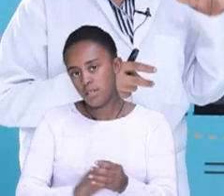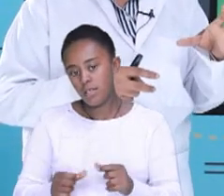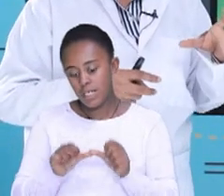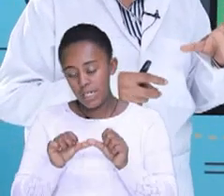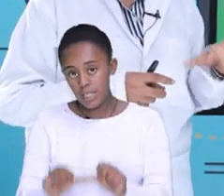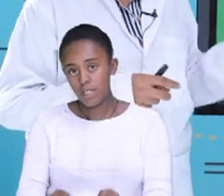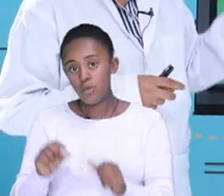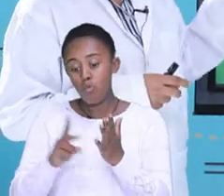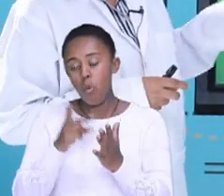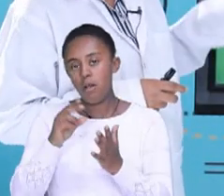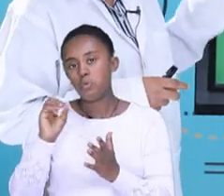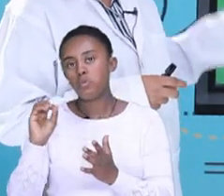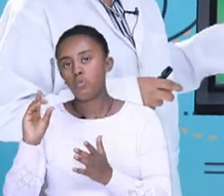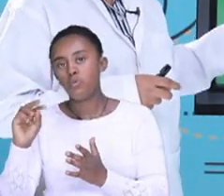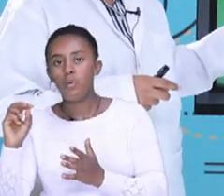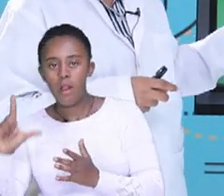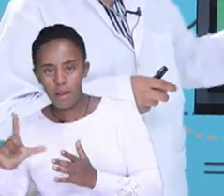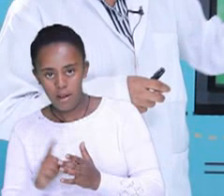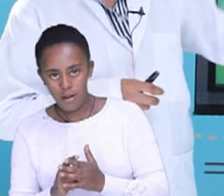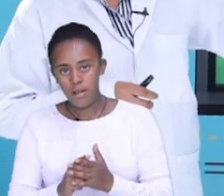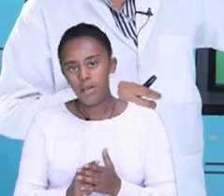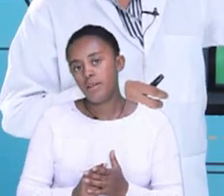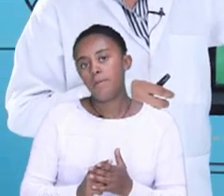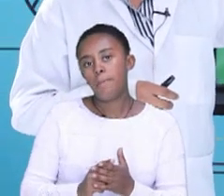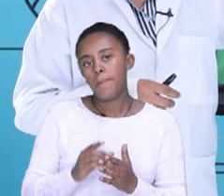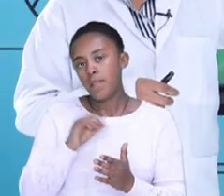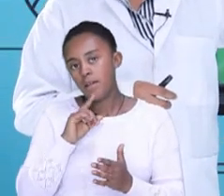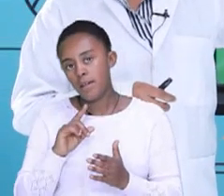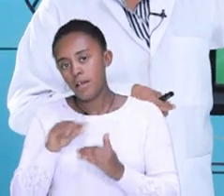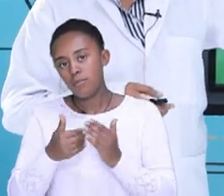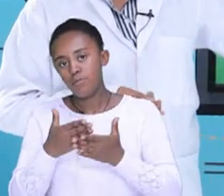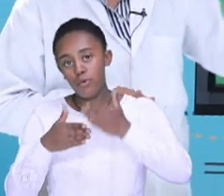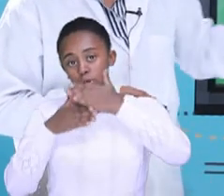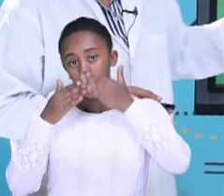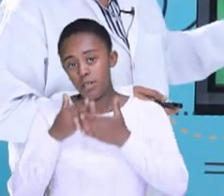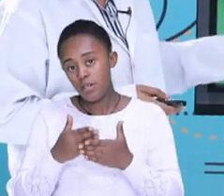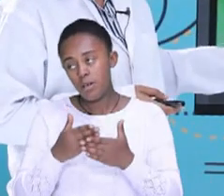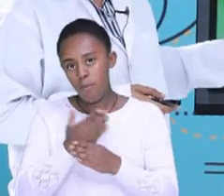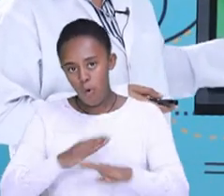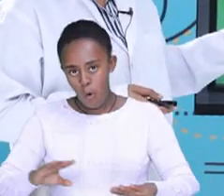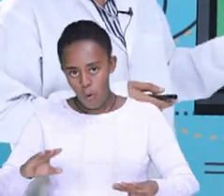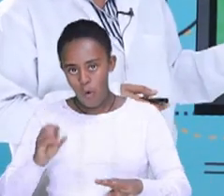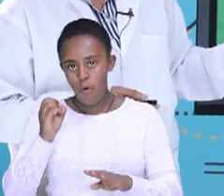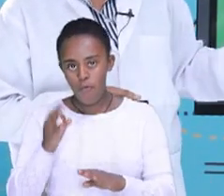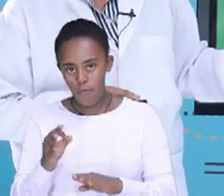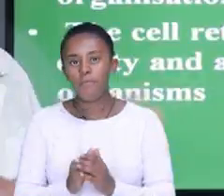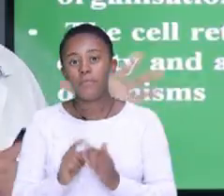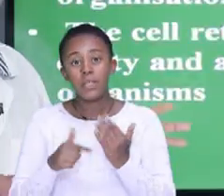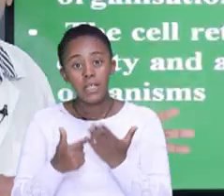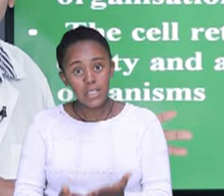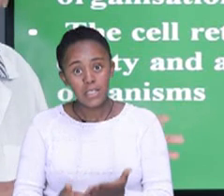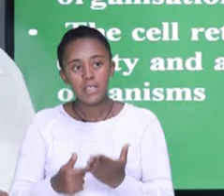a dual existence as distinct entity and as building block of